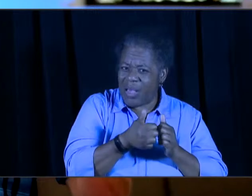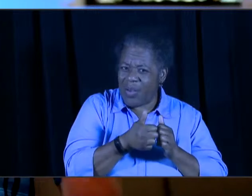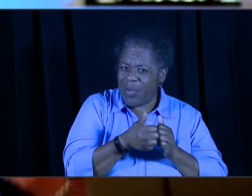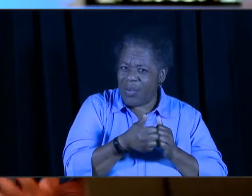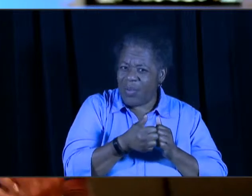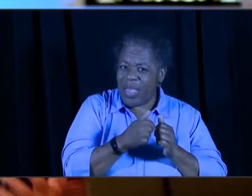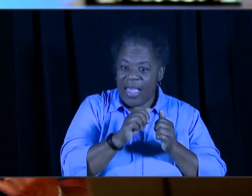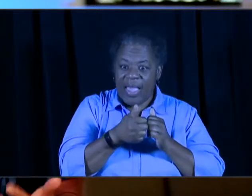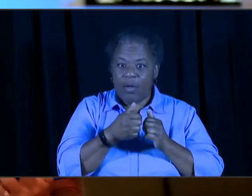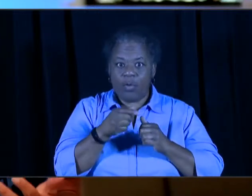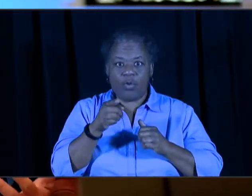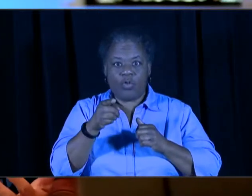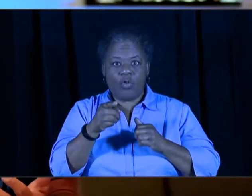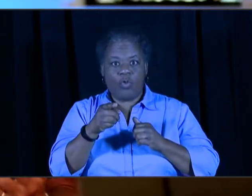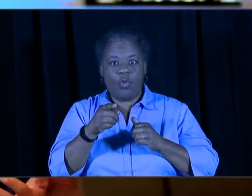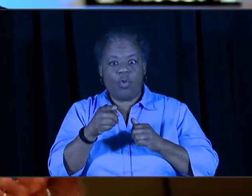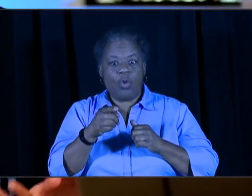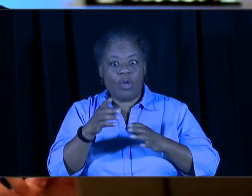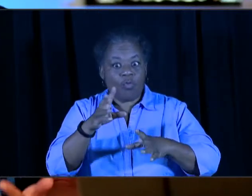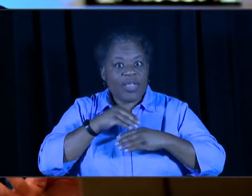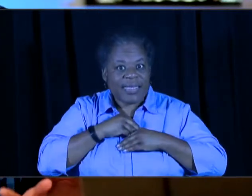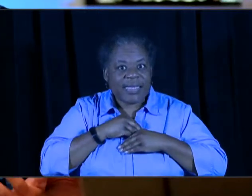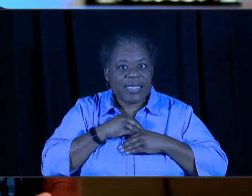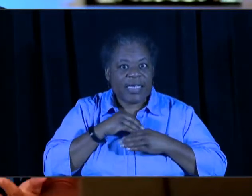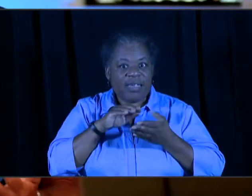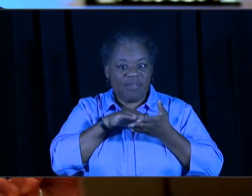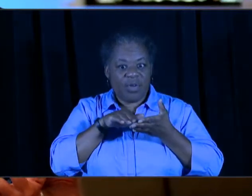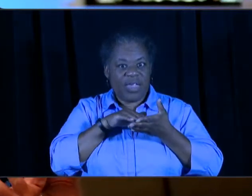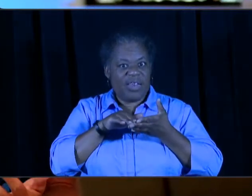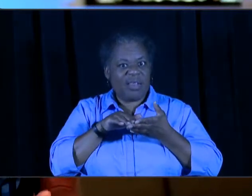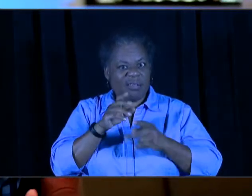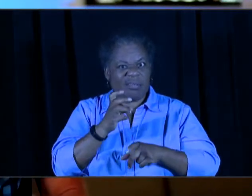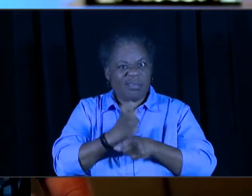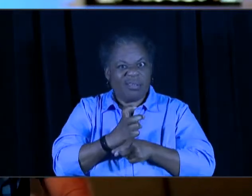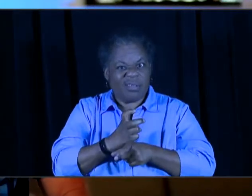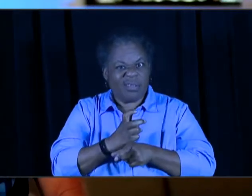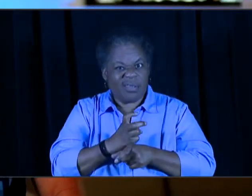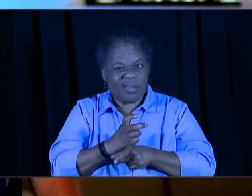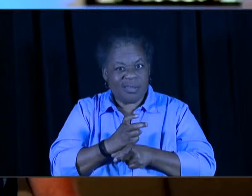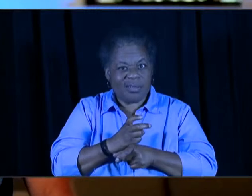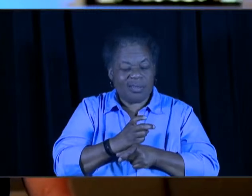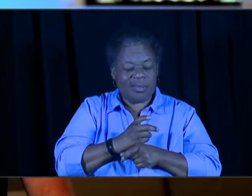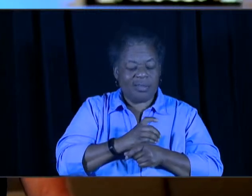How do you receive forgiveness? Because that can be difficult as well.